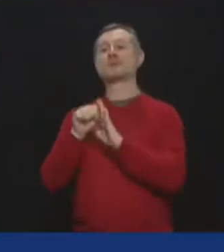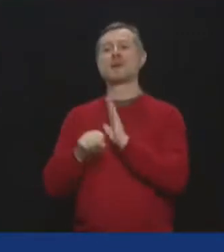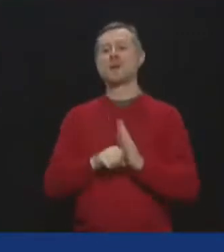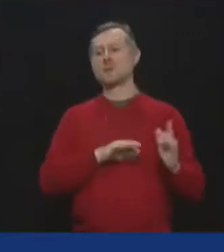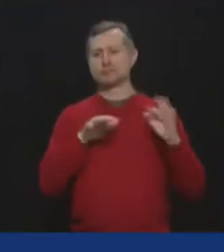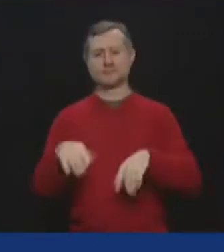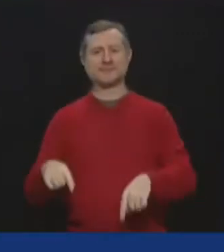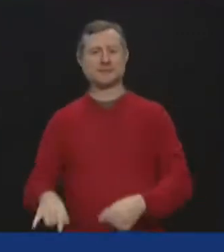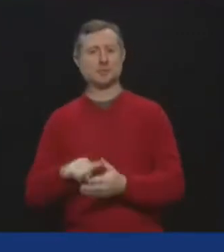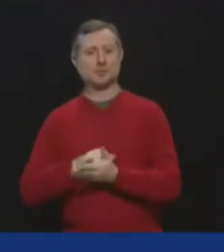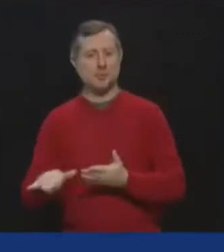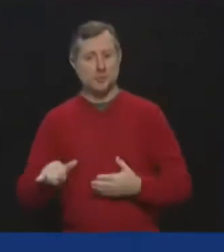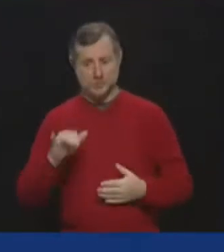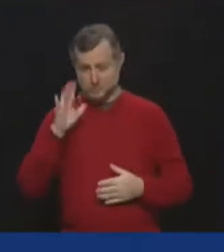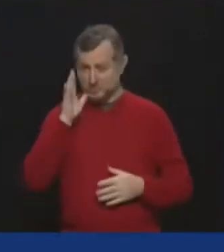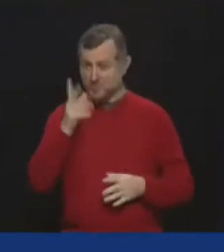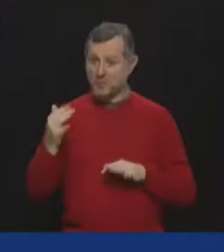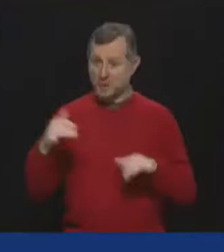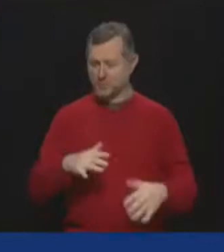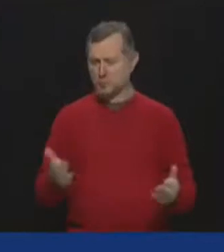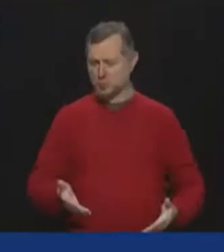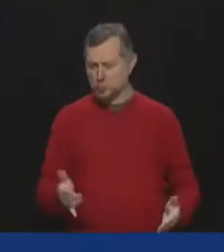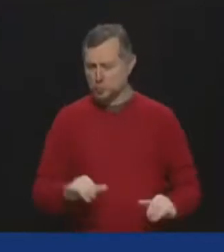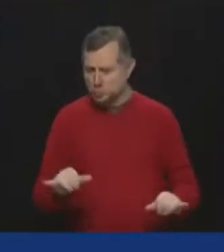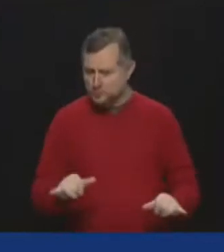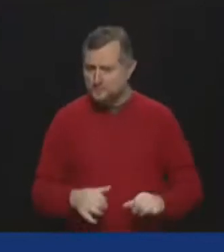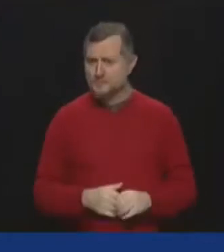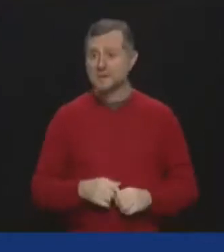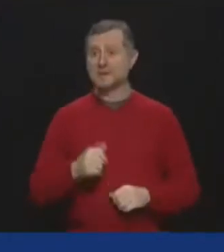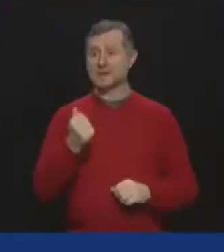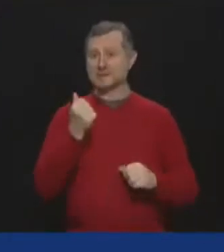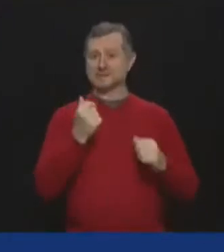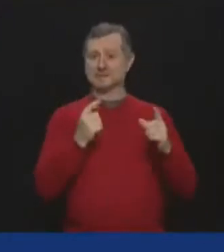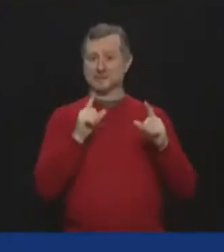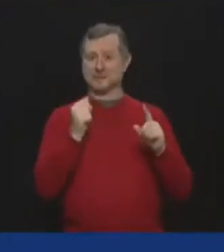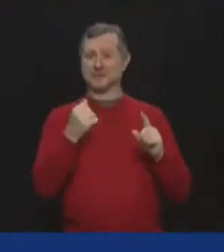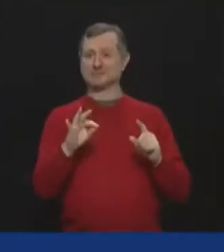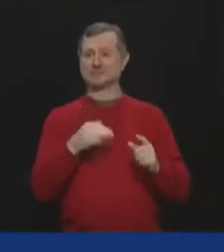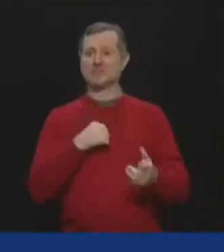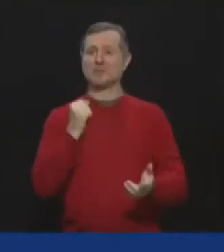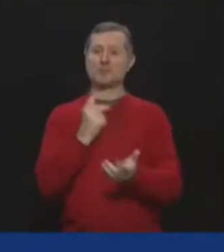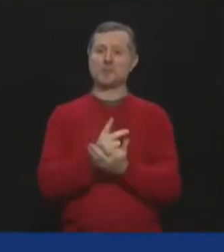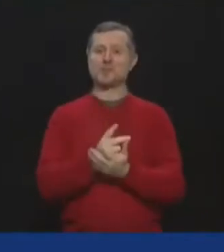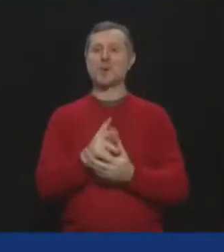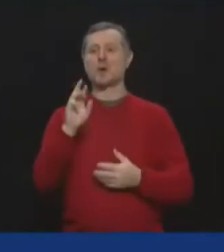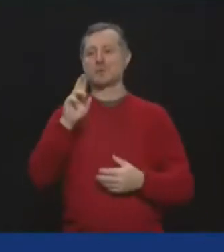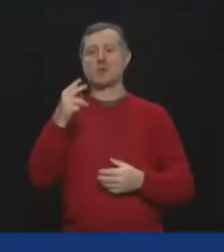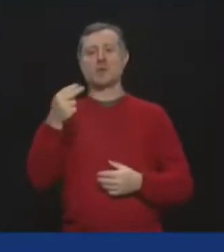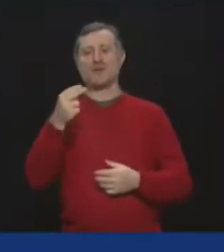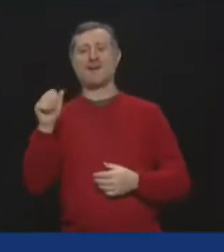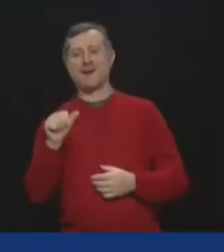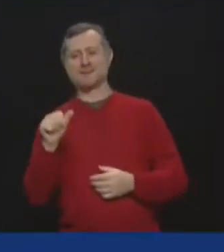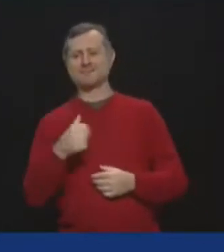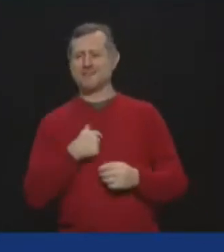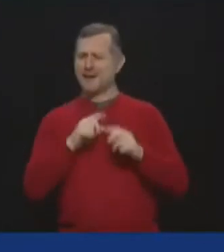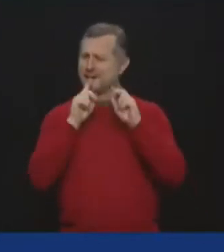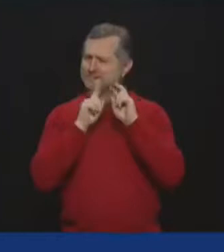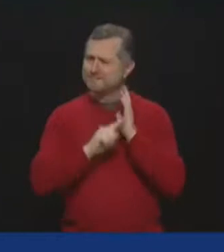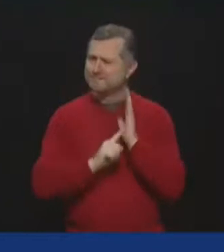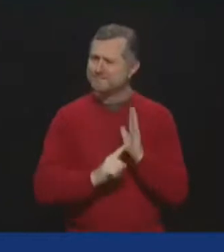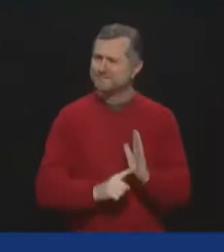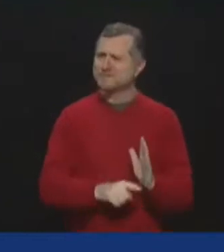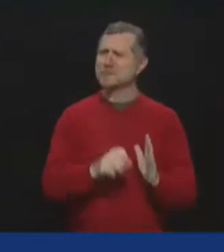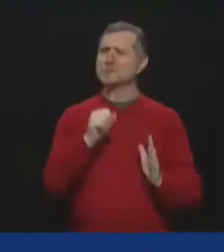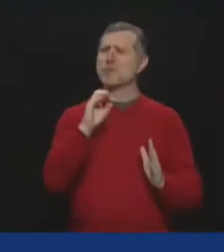people come here. Fast forward to 2019, when we passed the Reproductive Health Act, we analyzed all the social media that was going on at